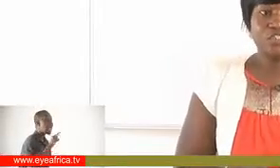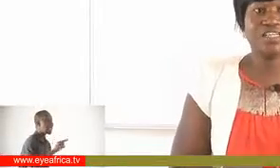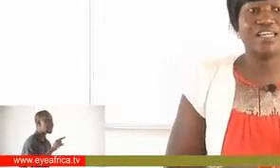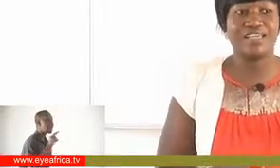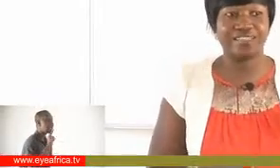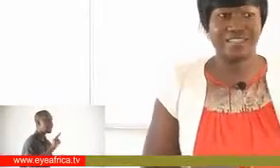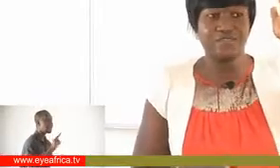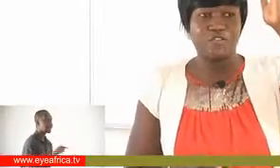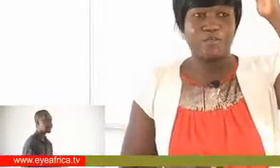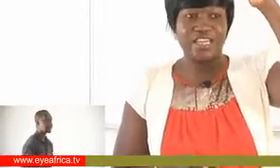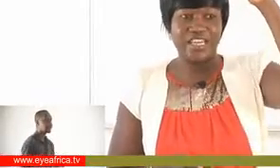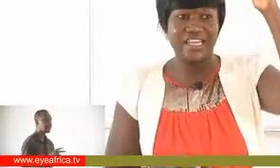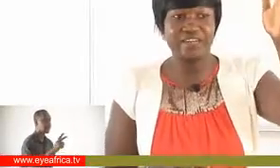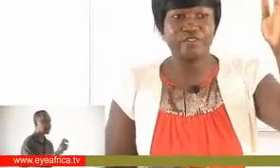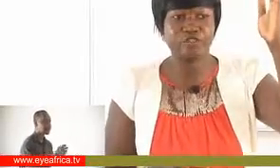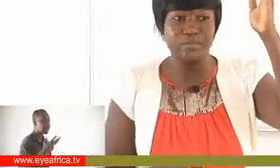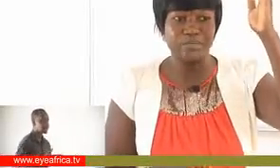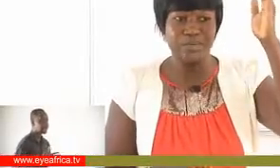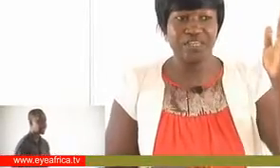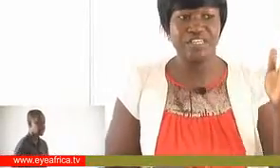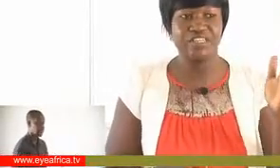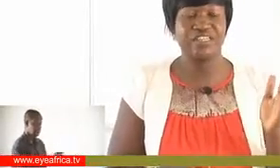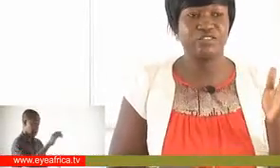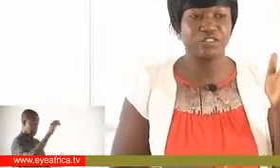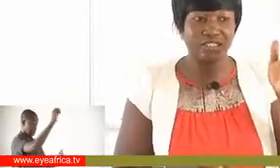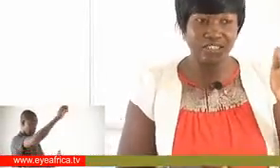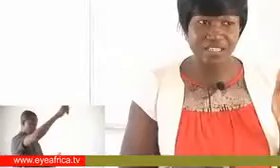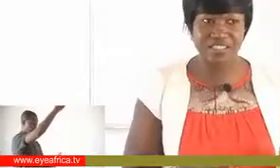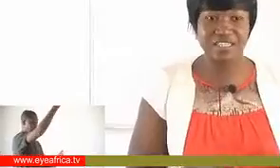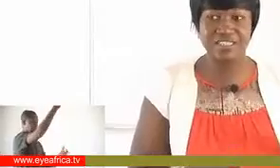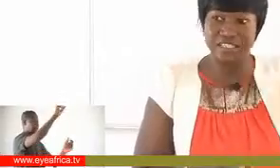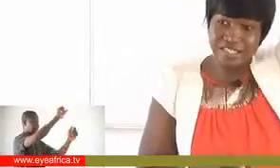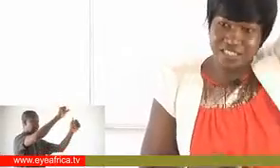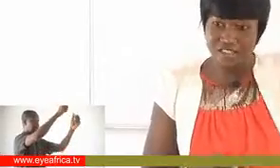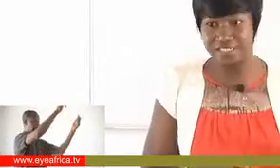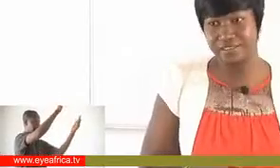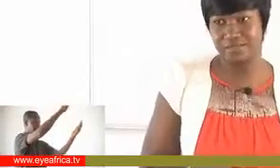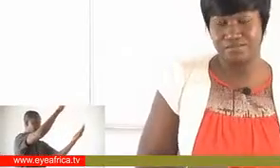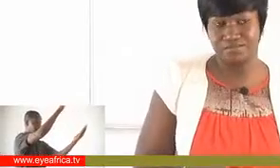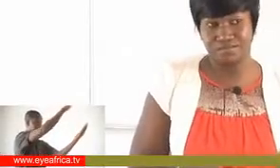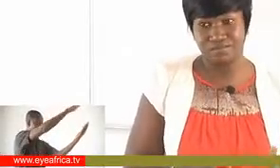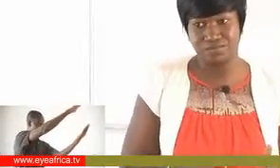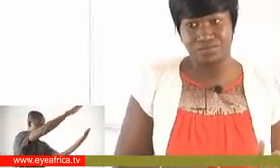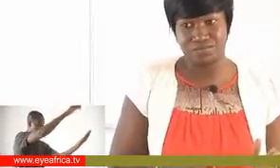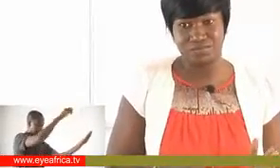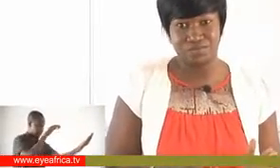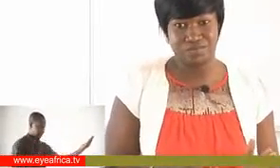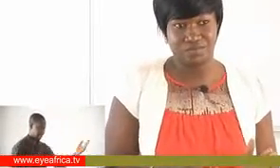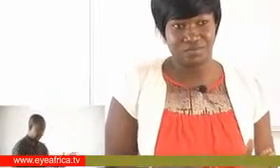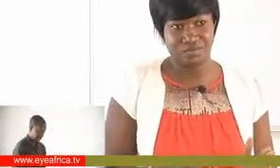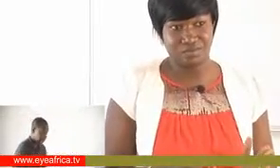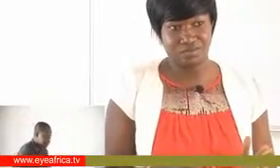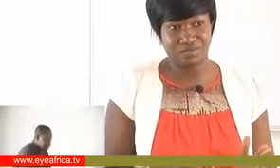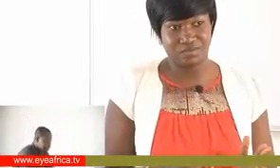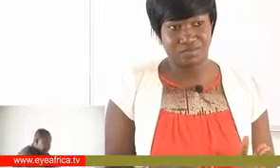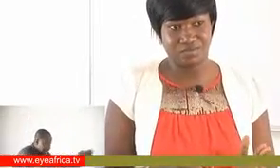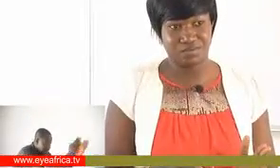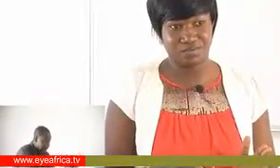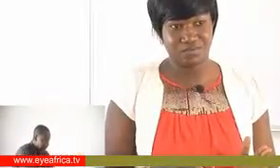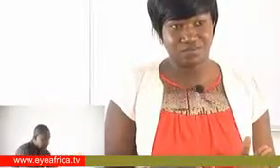You are going to realize that from the N to the B, then to the 16th is straight.